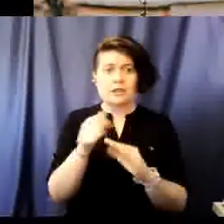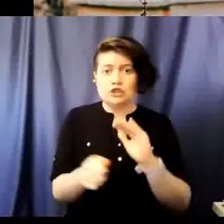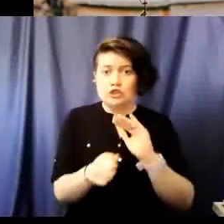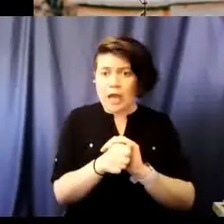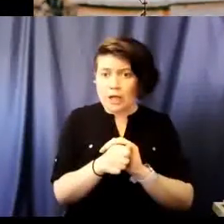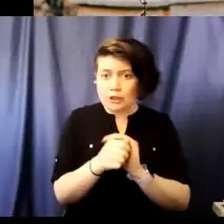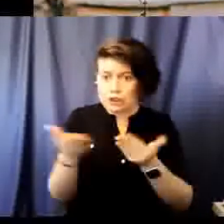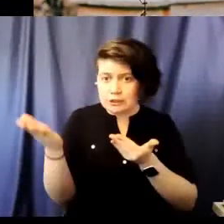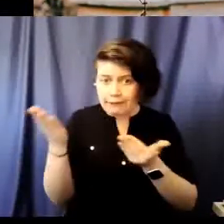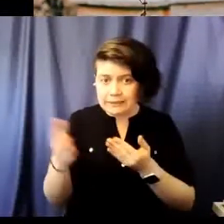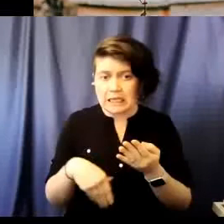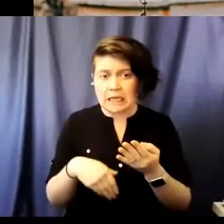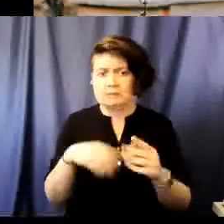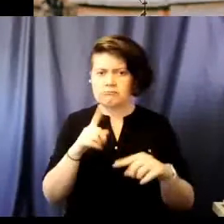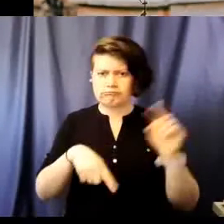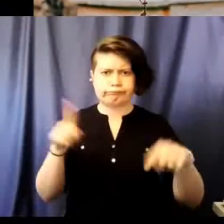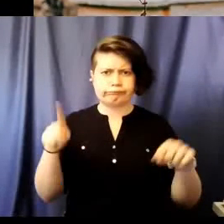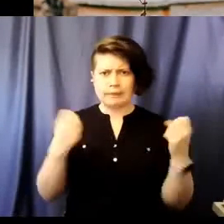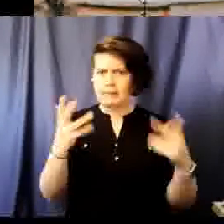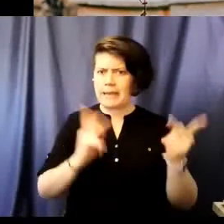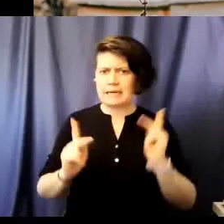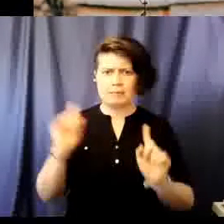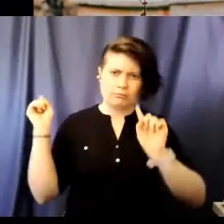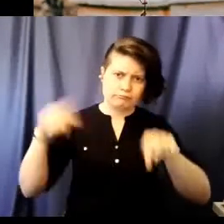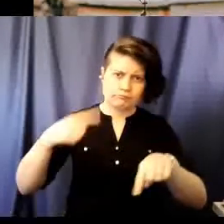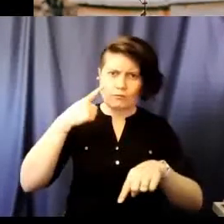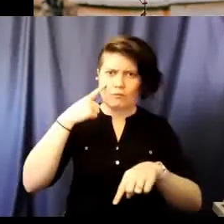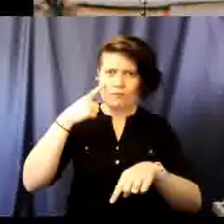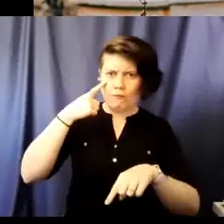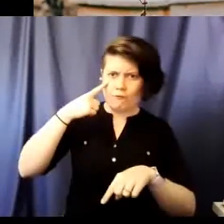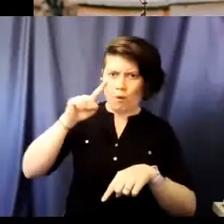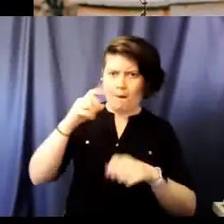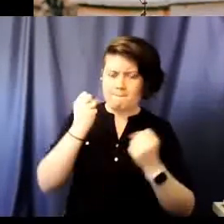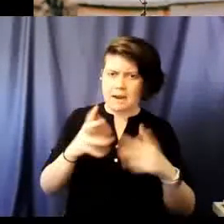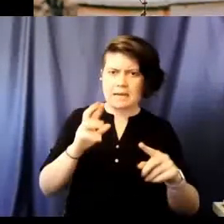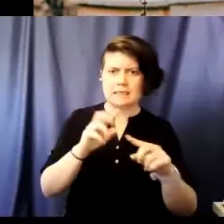services, right? A lot of people utilize these centers.